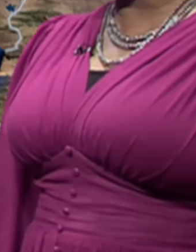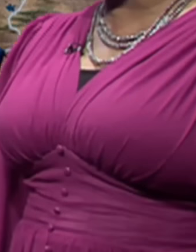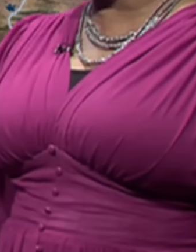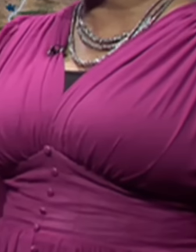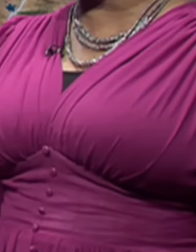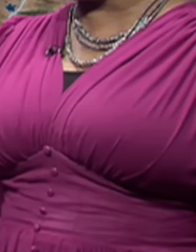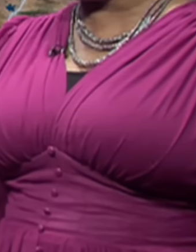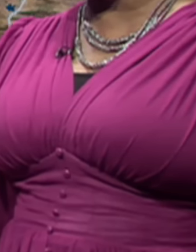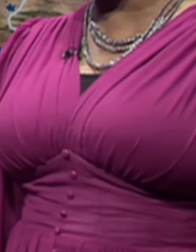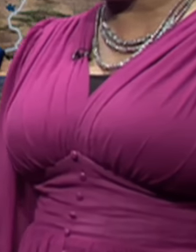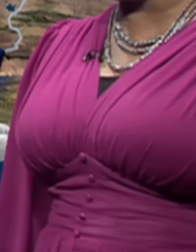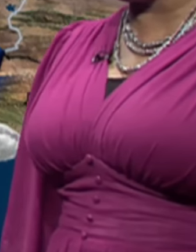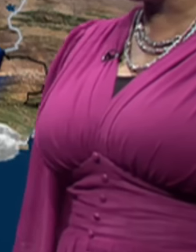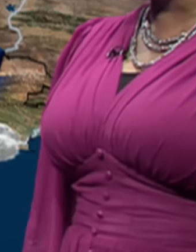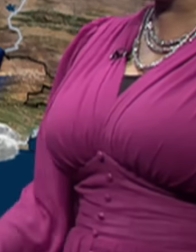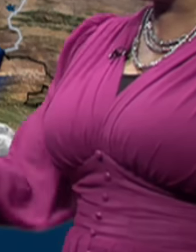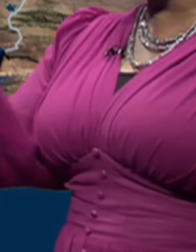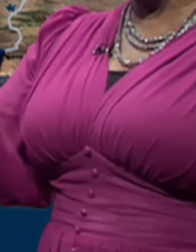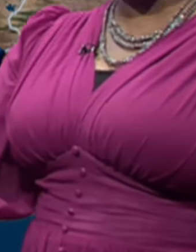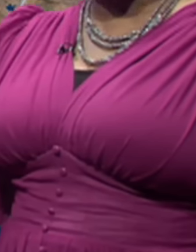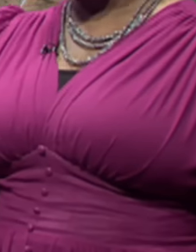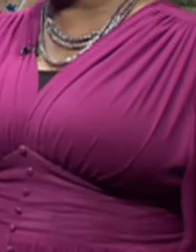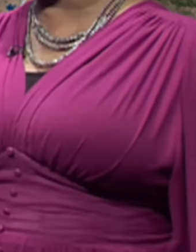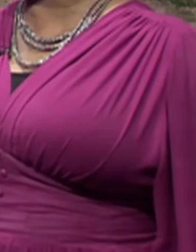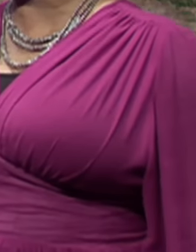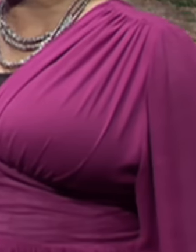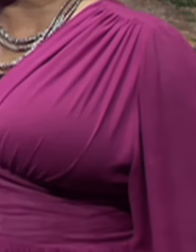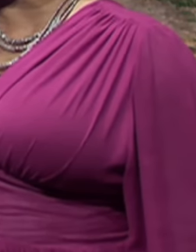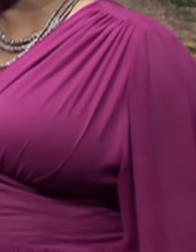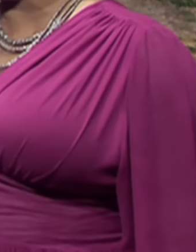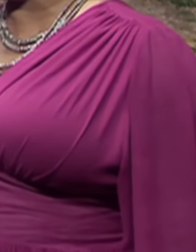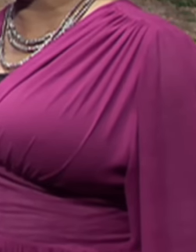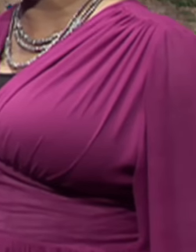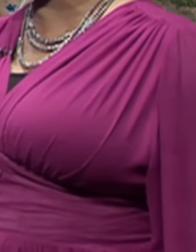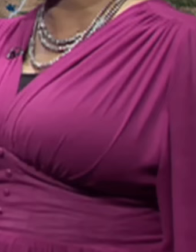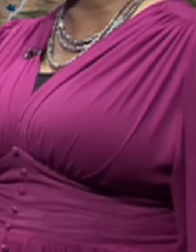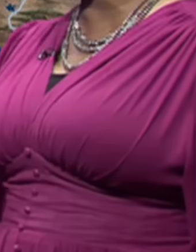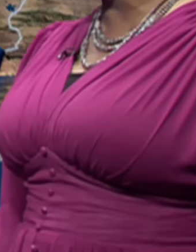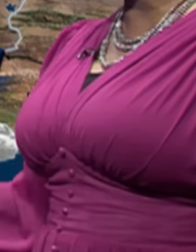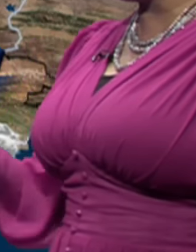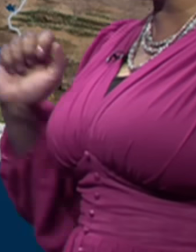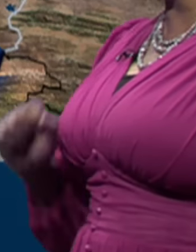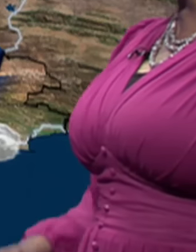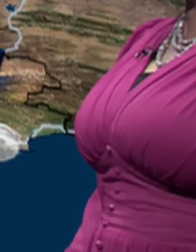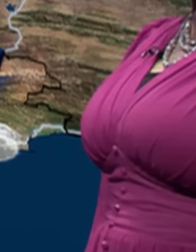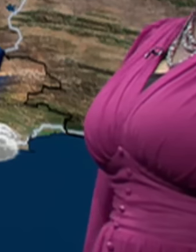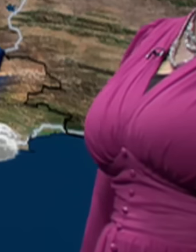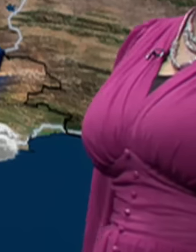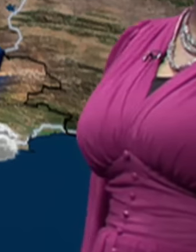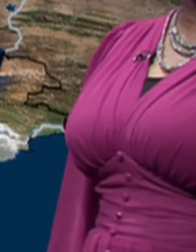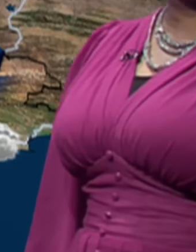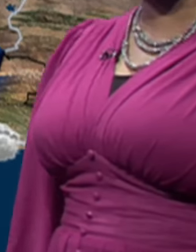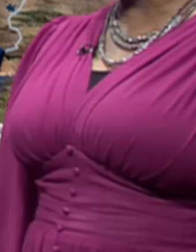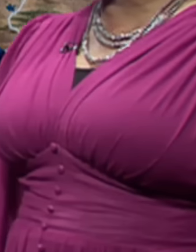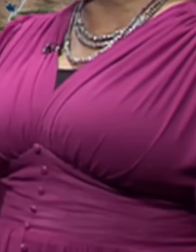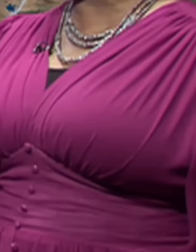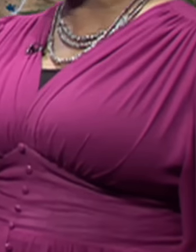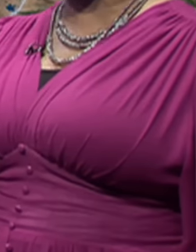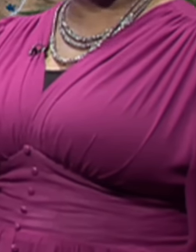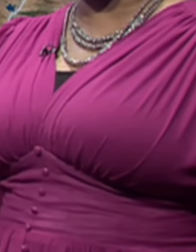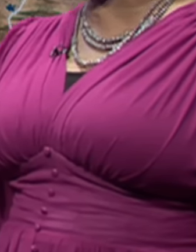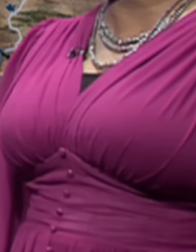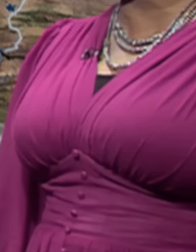ka baka la phišo e le maatla tla be le gona re lebelela godimo go Vredendal go tla be go fiša ka tše 34 re lebelela gona go Beaufort West go tla be go fiša ka